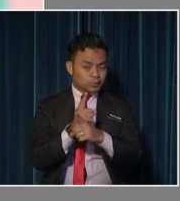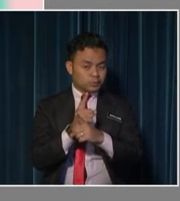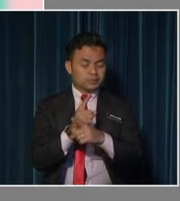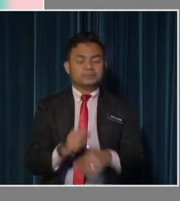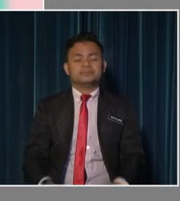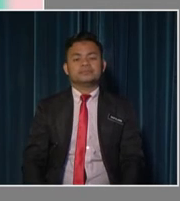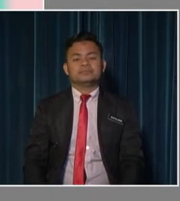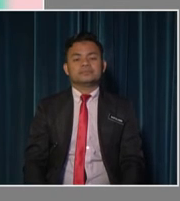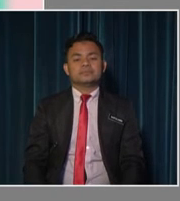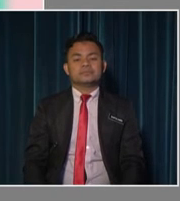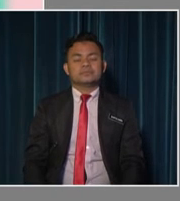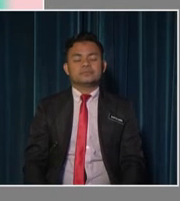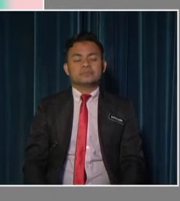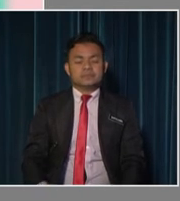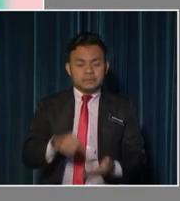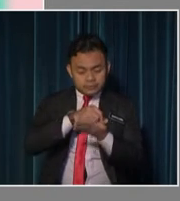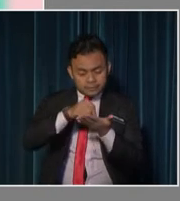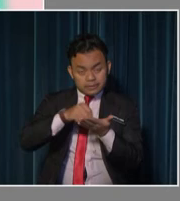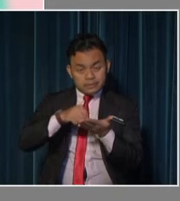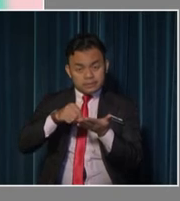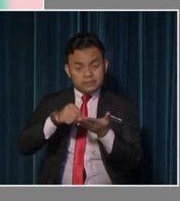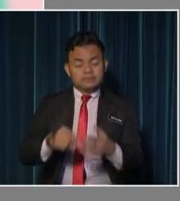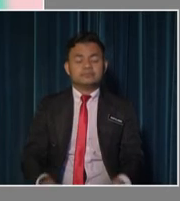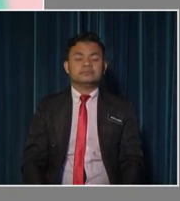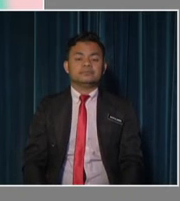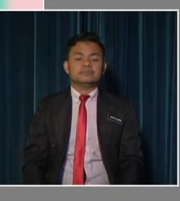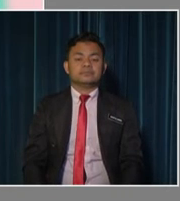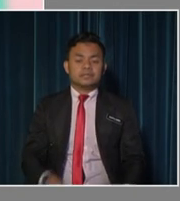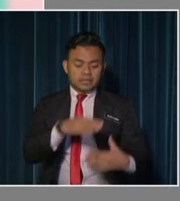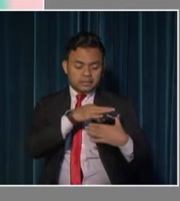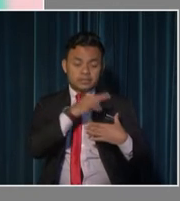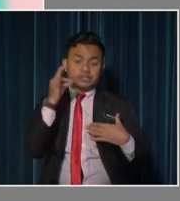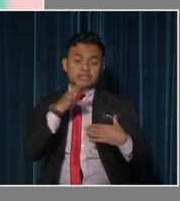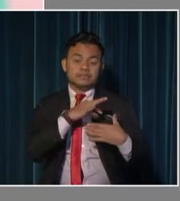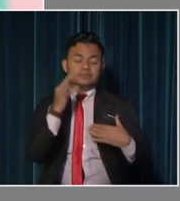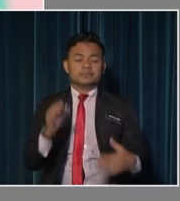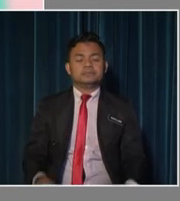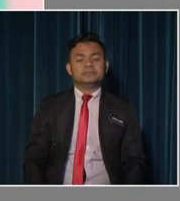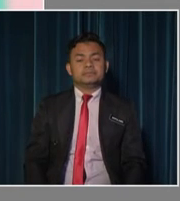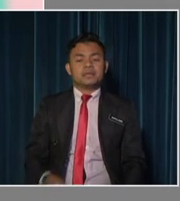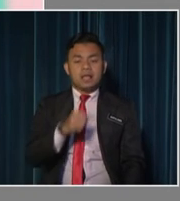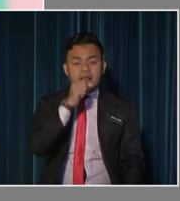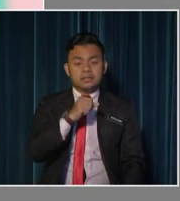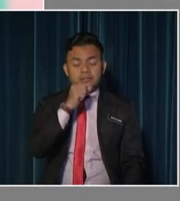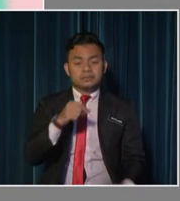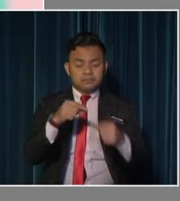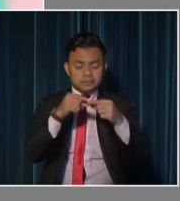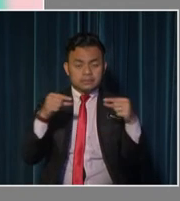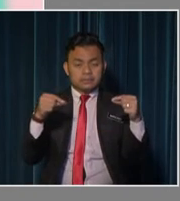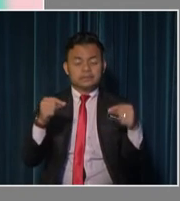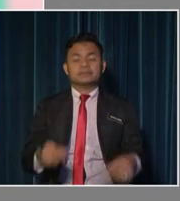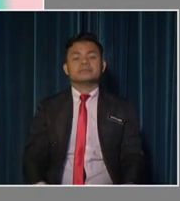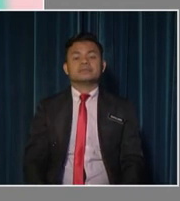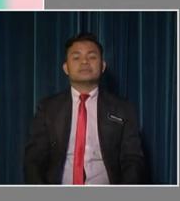are the eraser, the handkerchief, the ice cream sticks, and